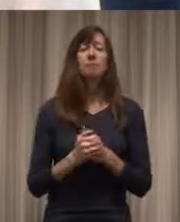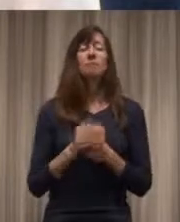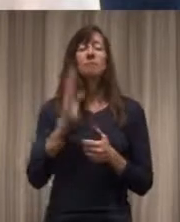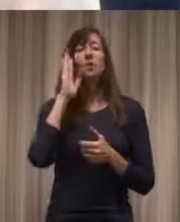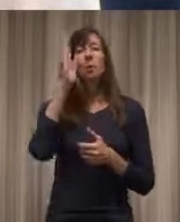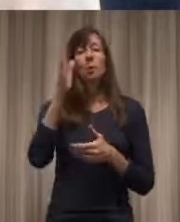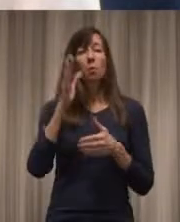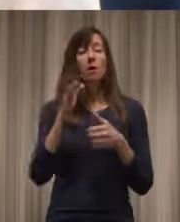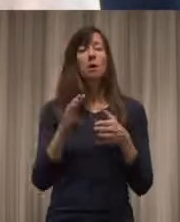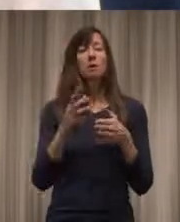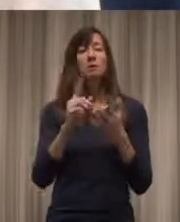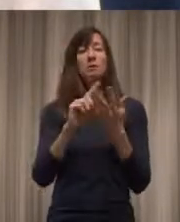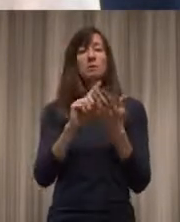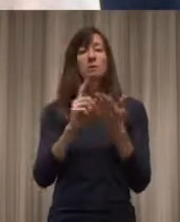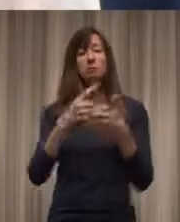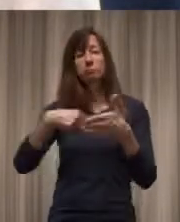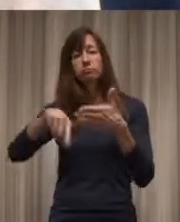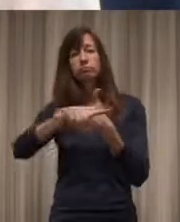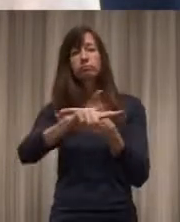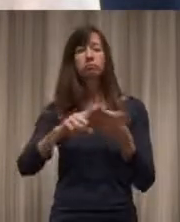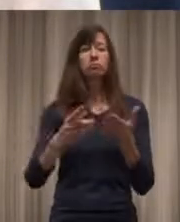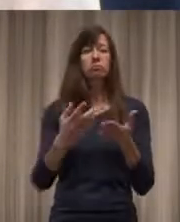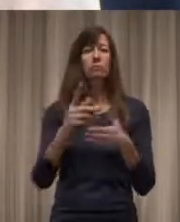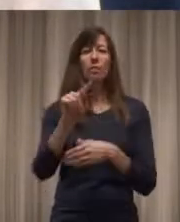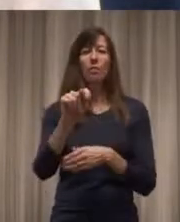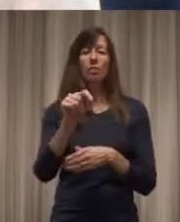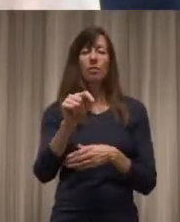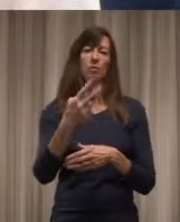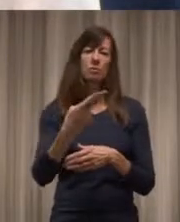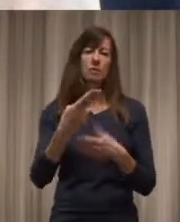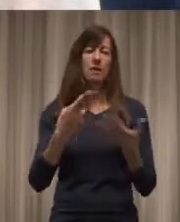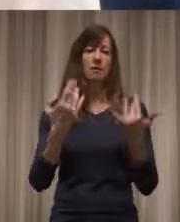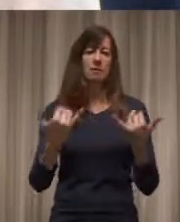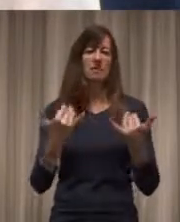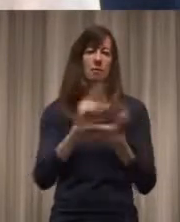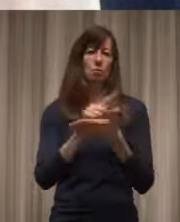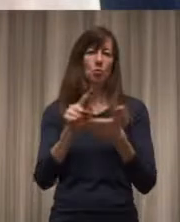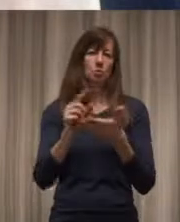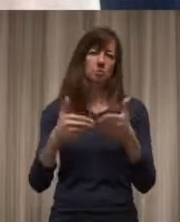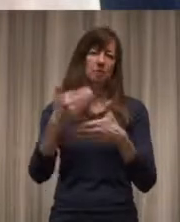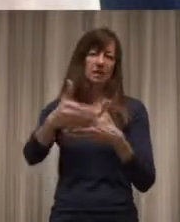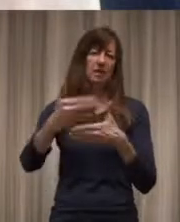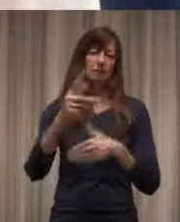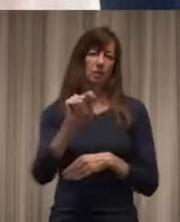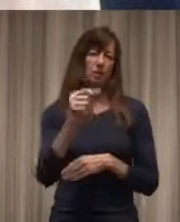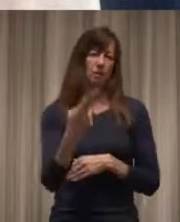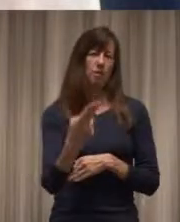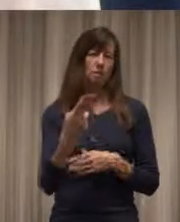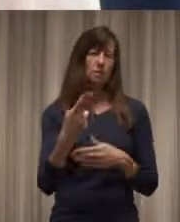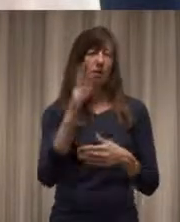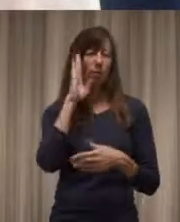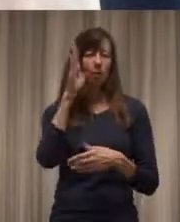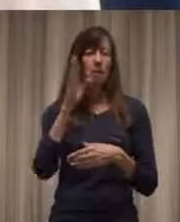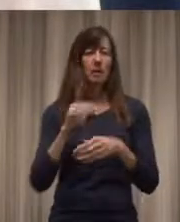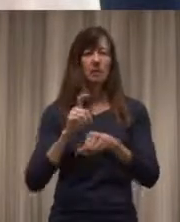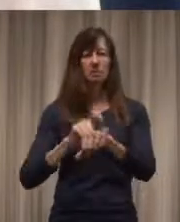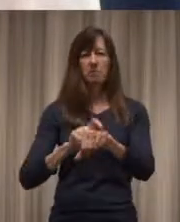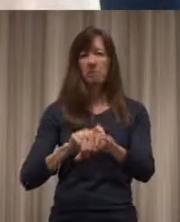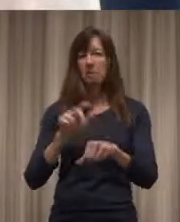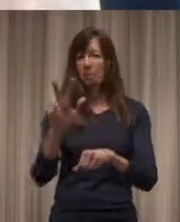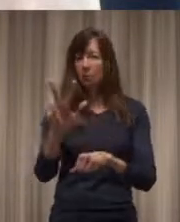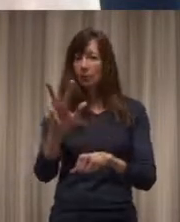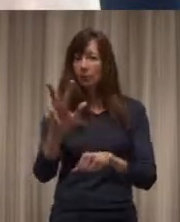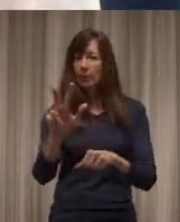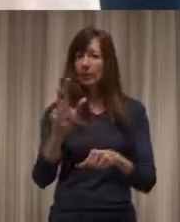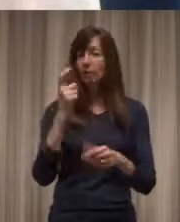time, as you noticed, back an hour to 3 p.m. So Thursday at 3 p.m. will be our next scheduled update. In the meantime, if you have